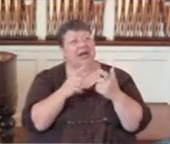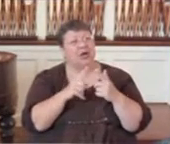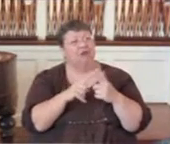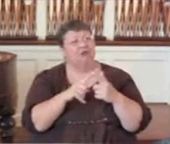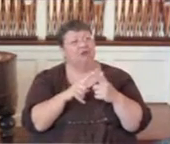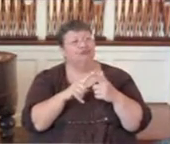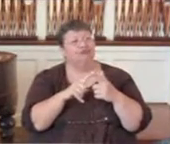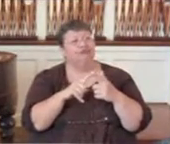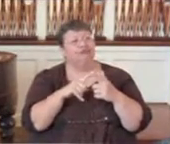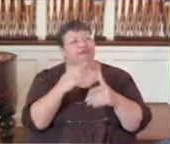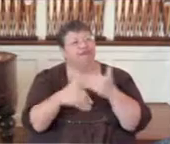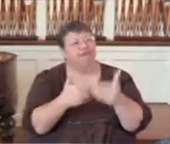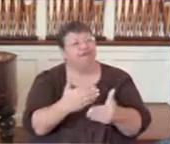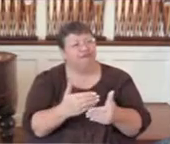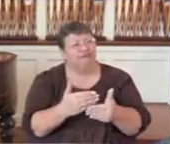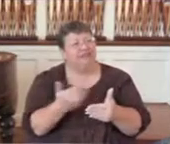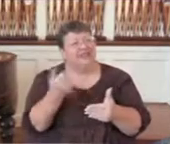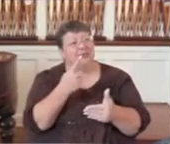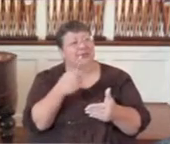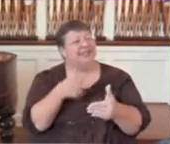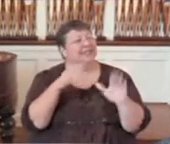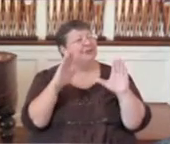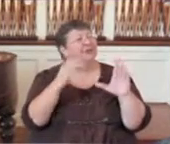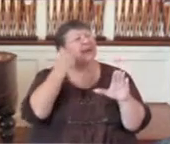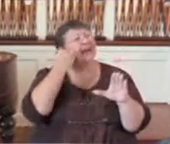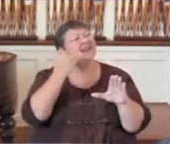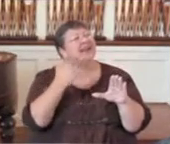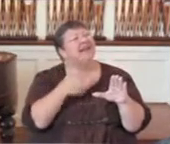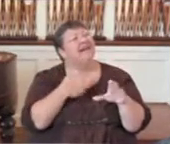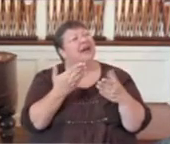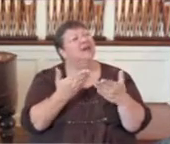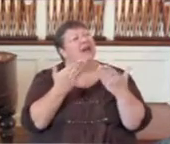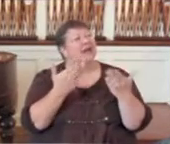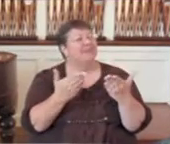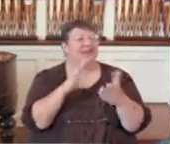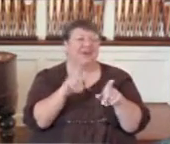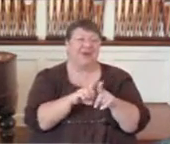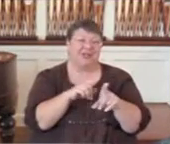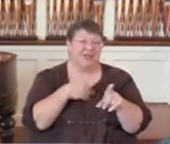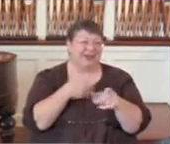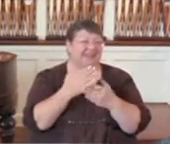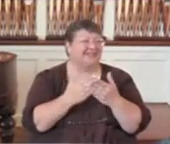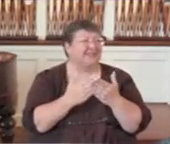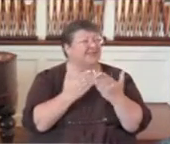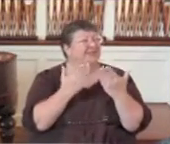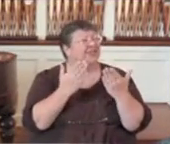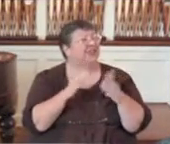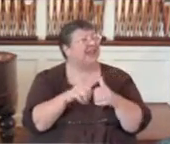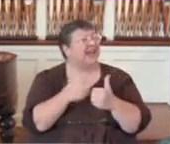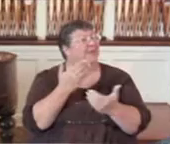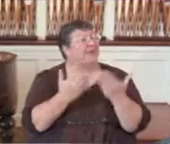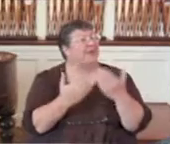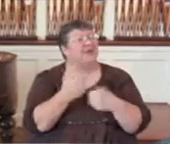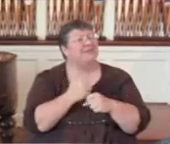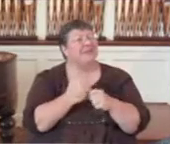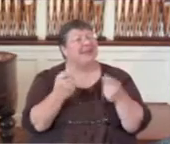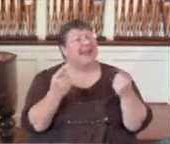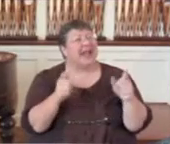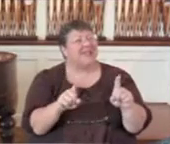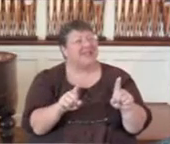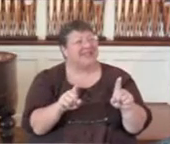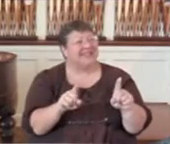So anybody that has a great idea, I highly recommend that you also have some suggestions on how we might make it happen.